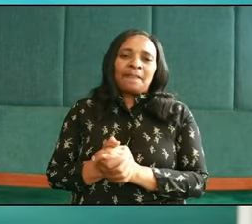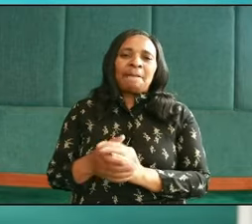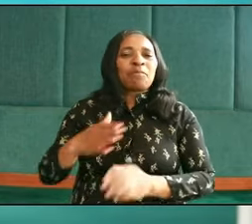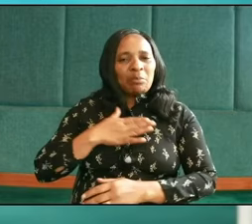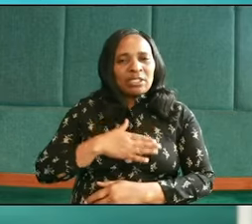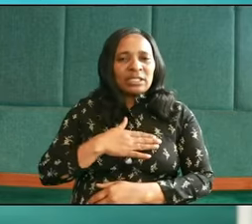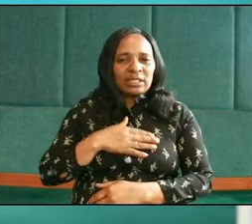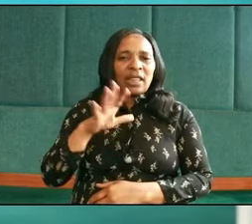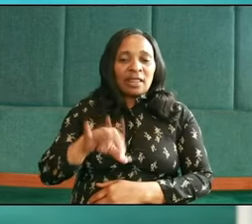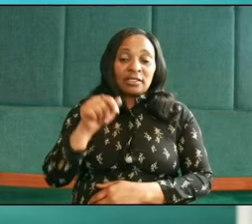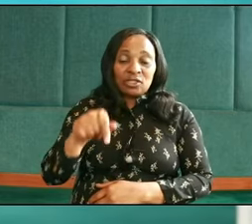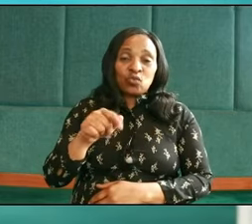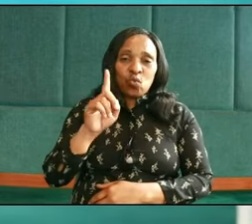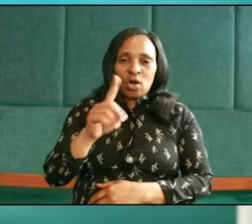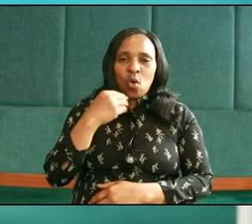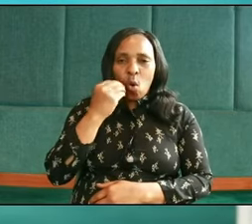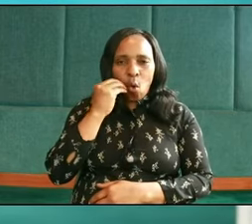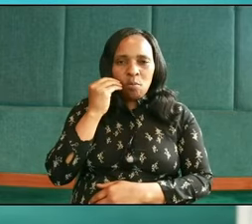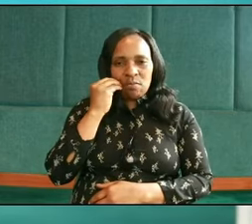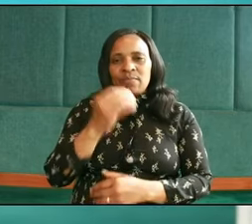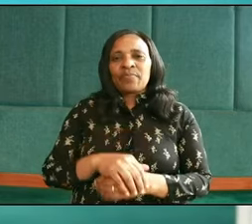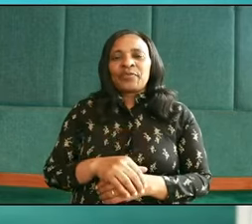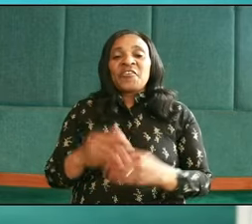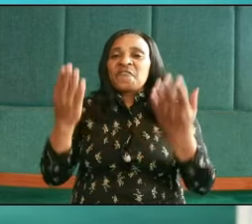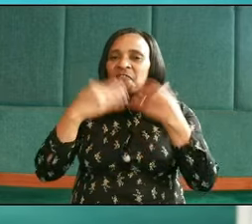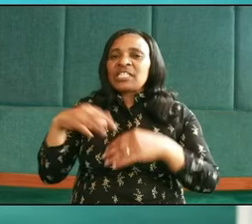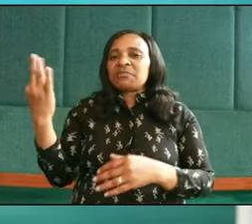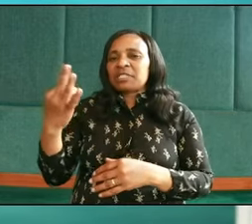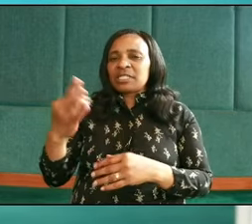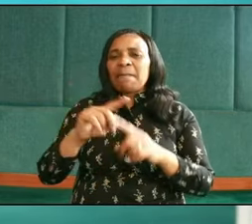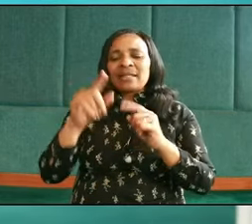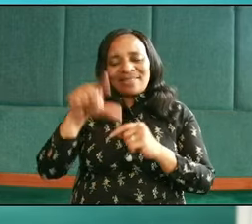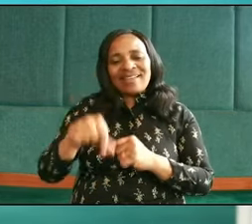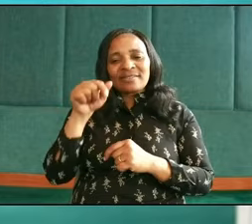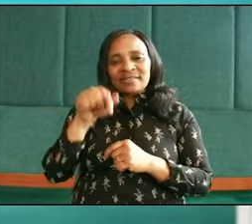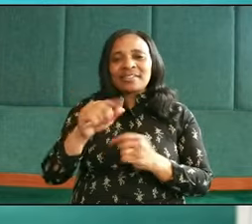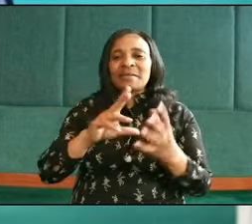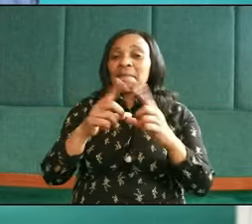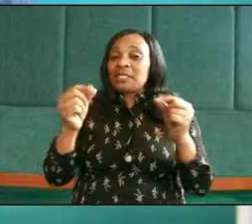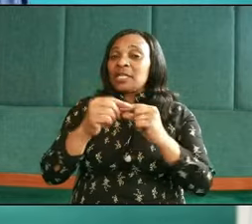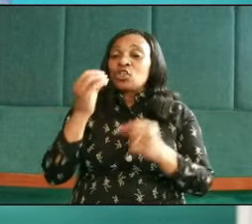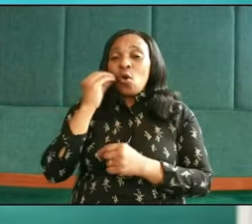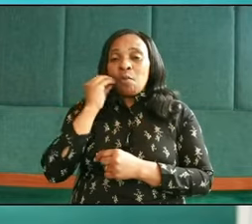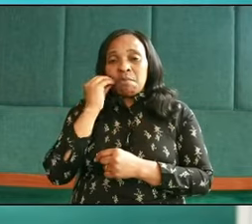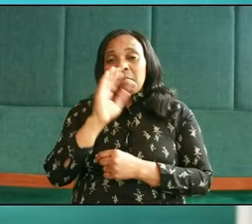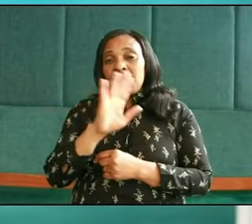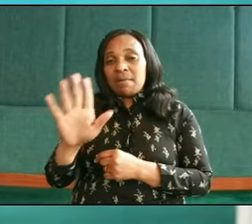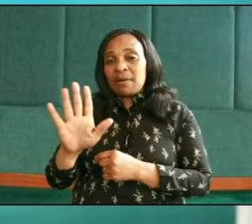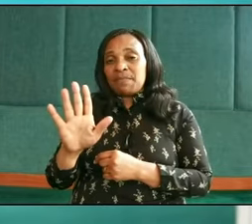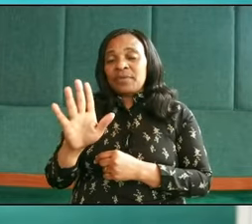Please take this one home. I've not finished preaching, but take this one home. That the